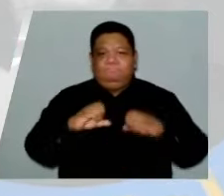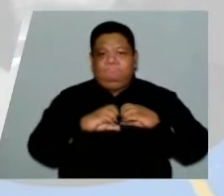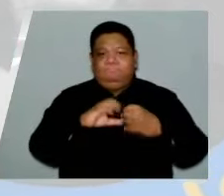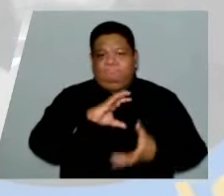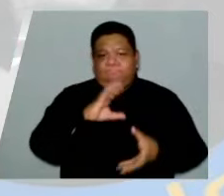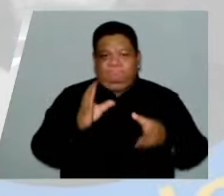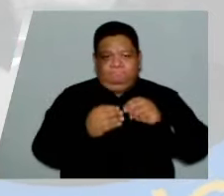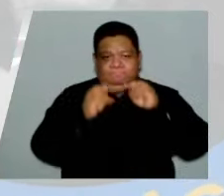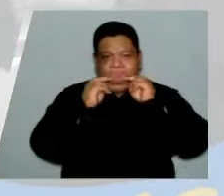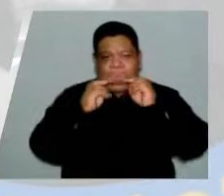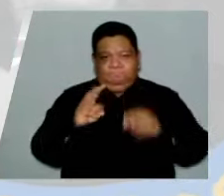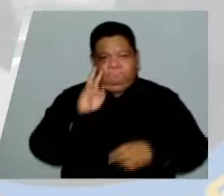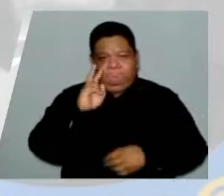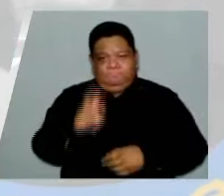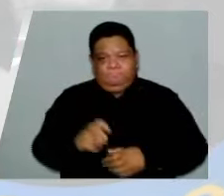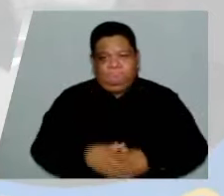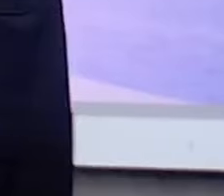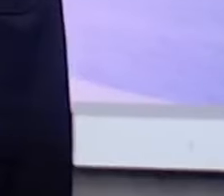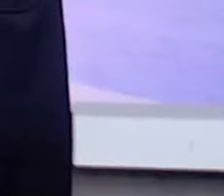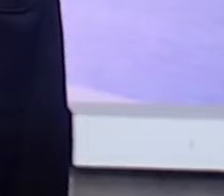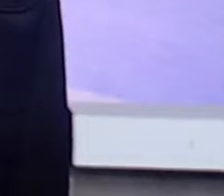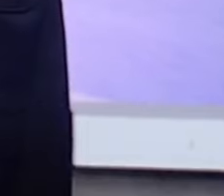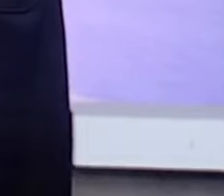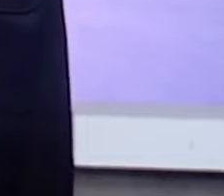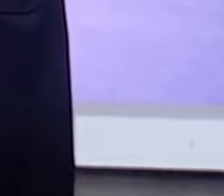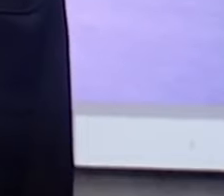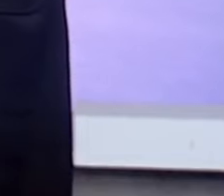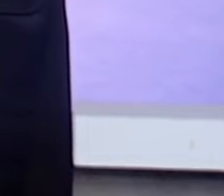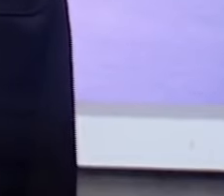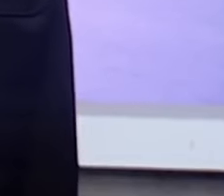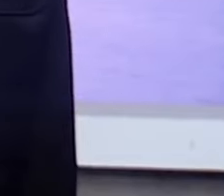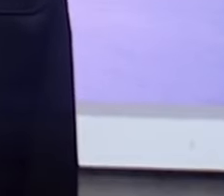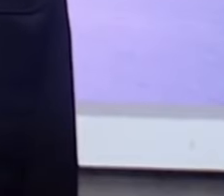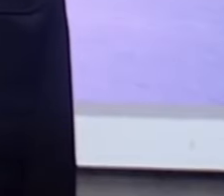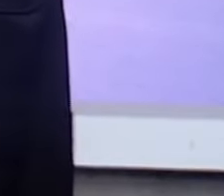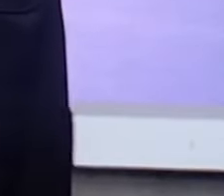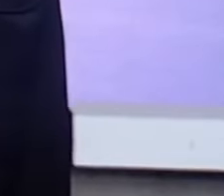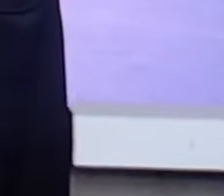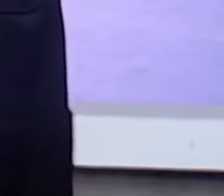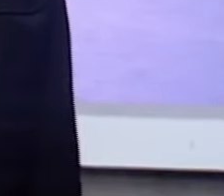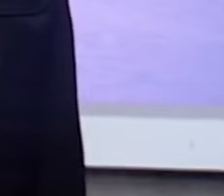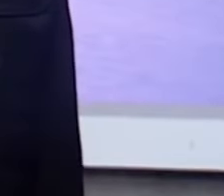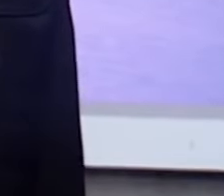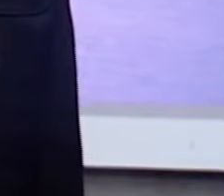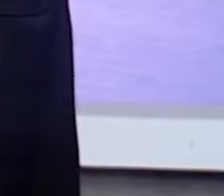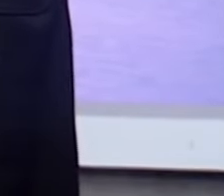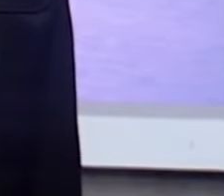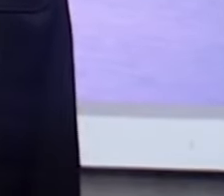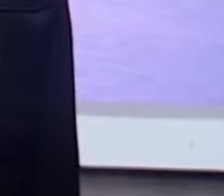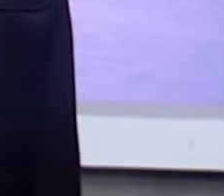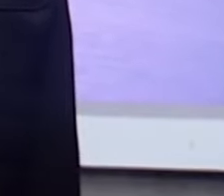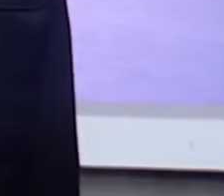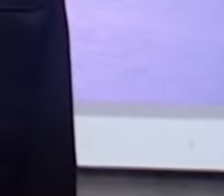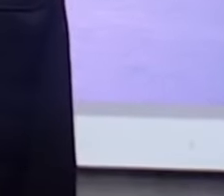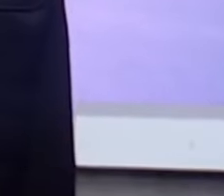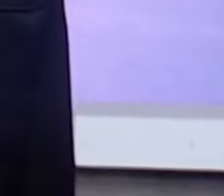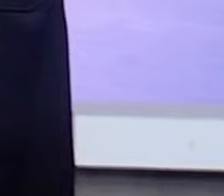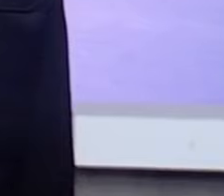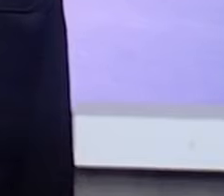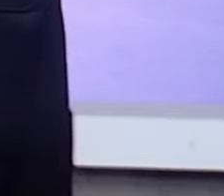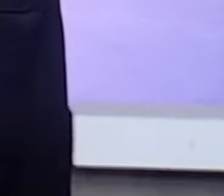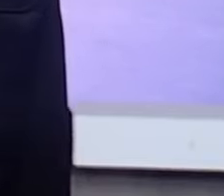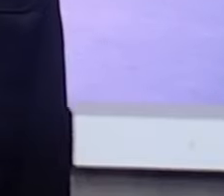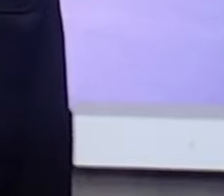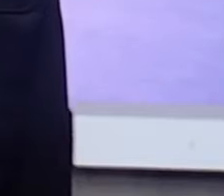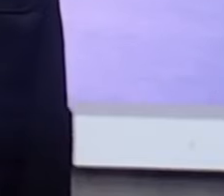Aubrey Carambel ang inyong saksi. Mga kapuso, sama-sama tayo maging saksi. Mag-subscribe sa GMA